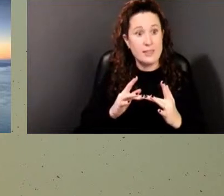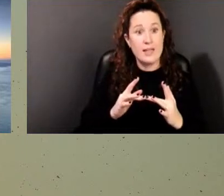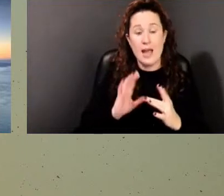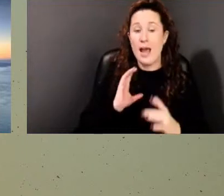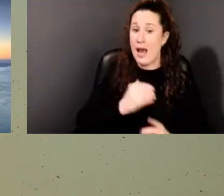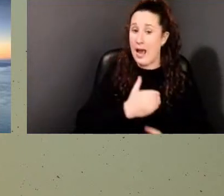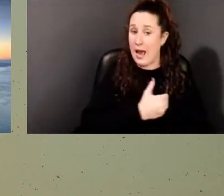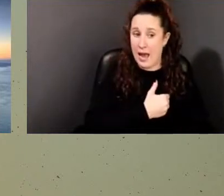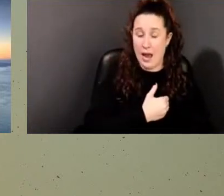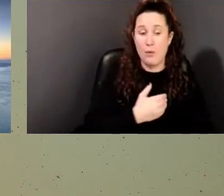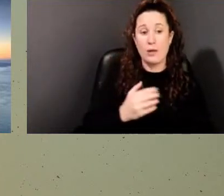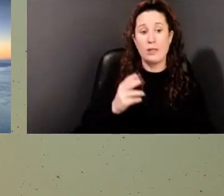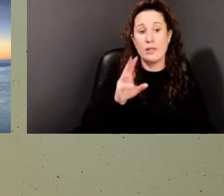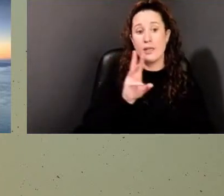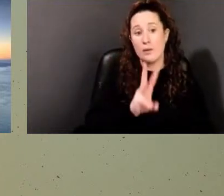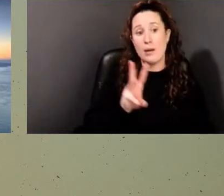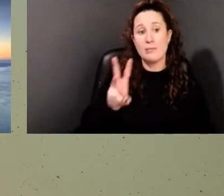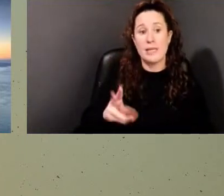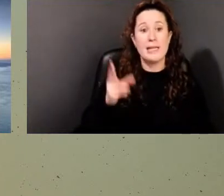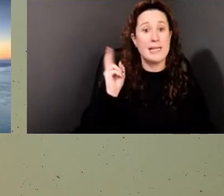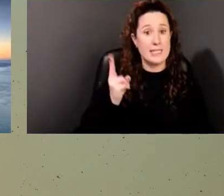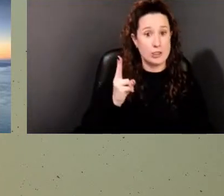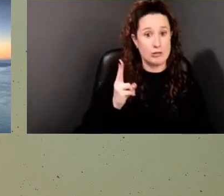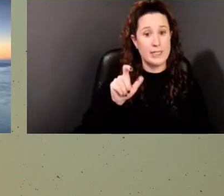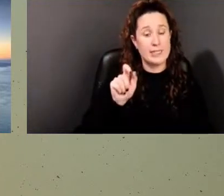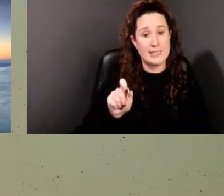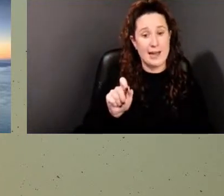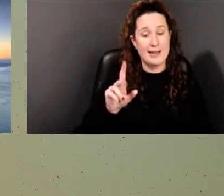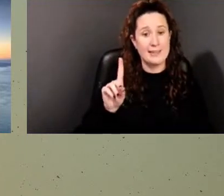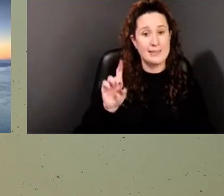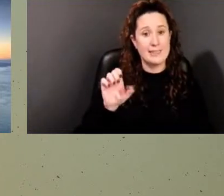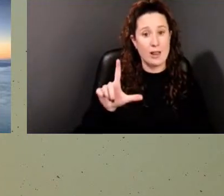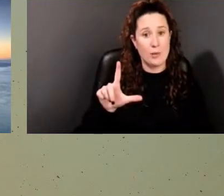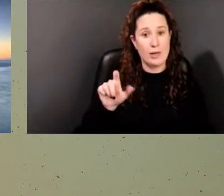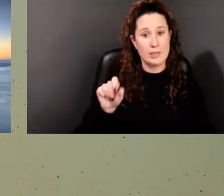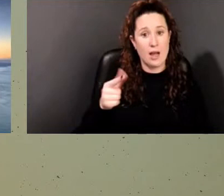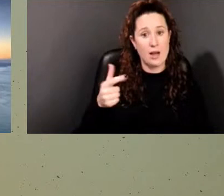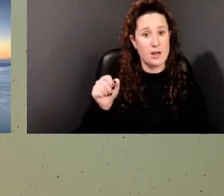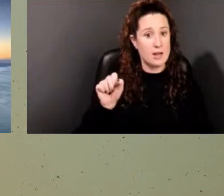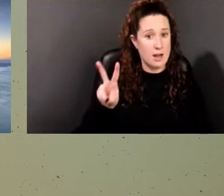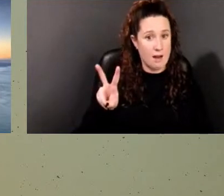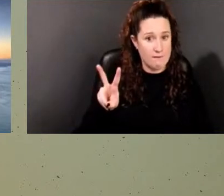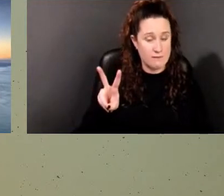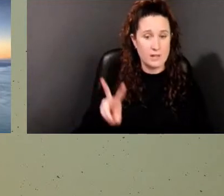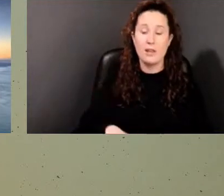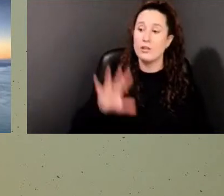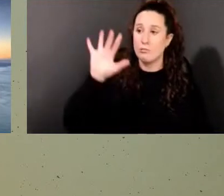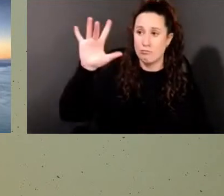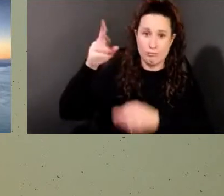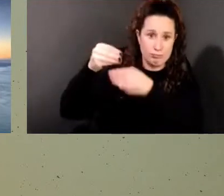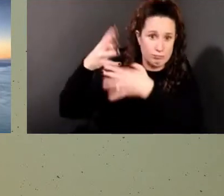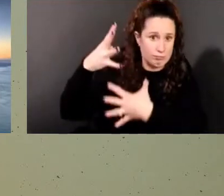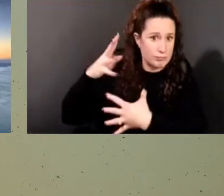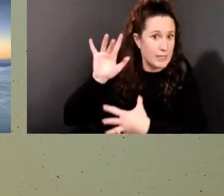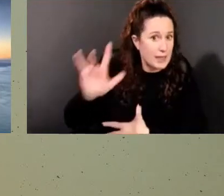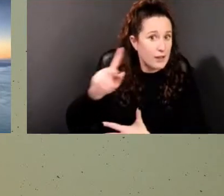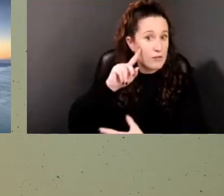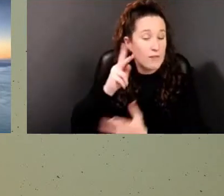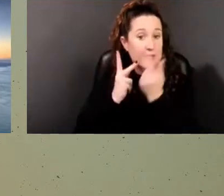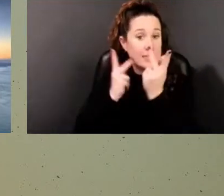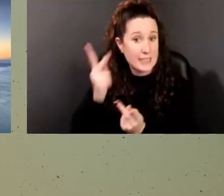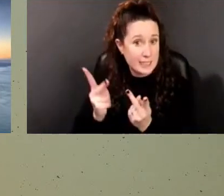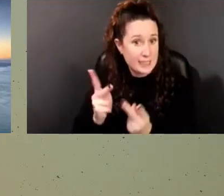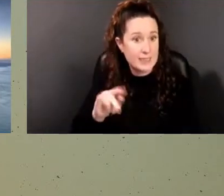website, history.delaware.gov, has a drop-down menu that's visit. And on the John